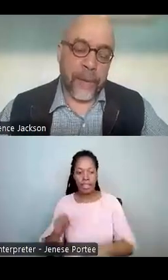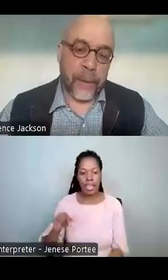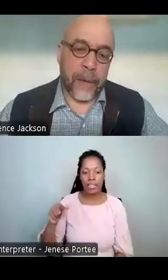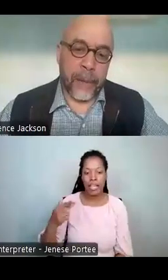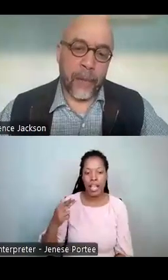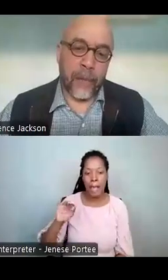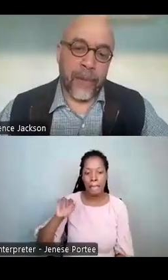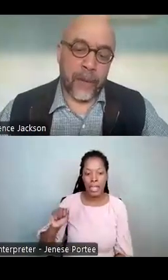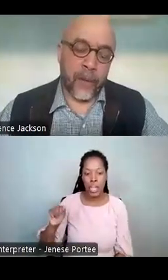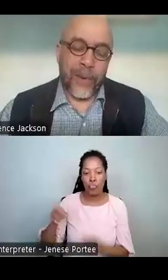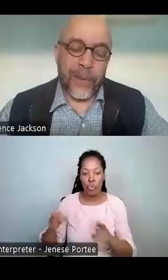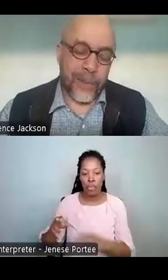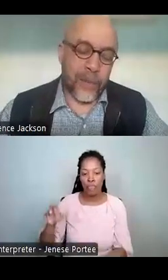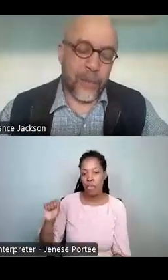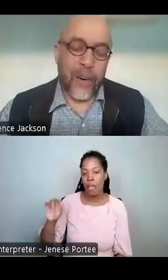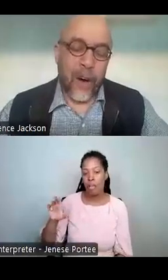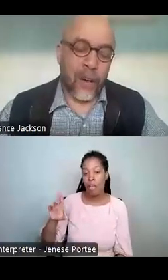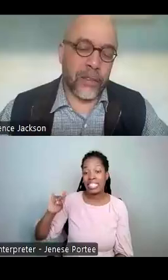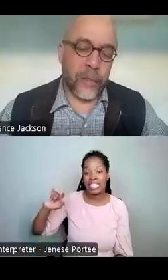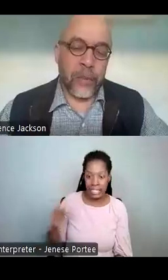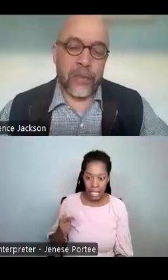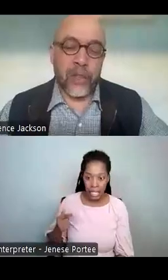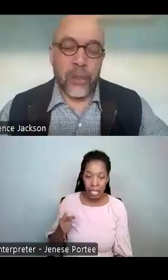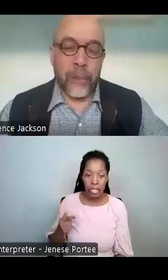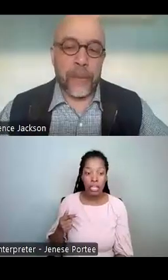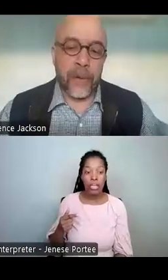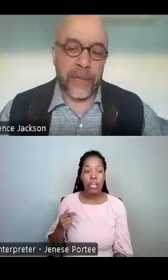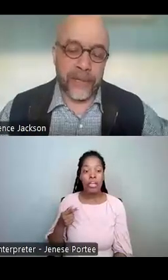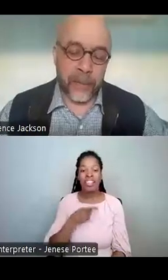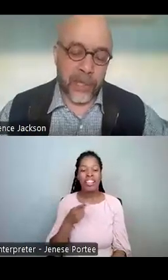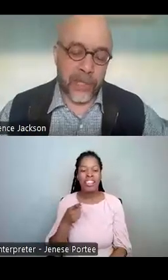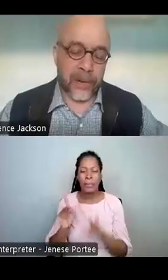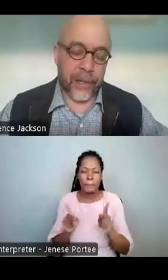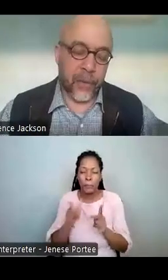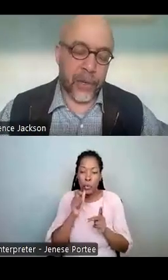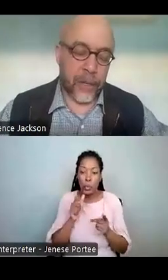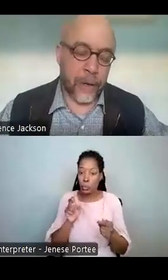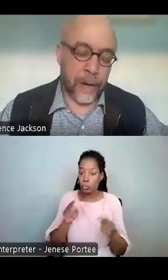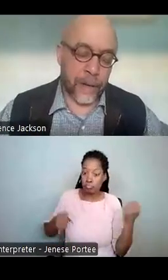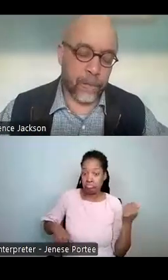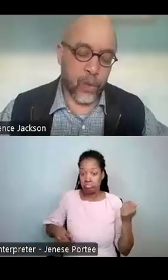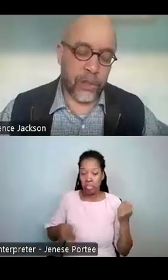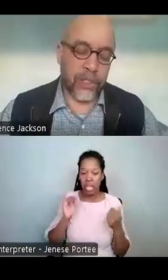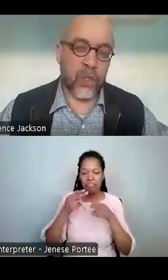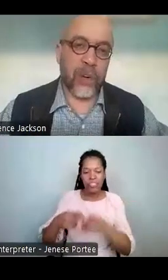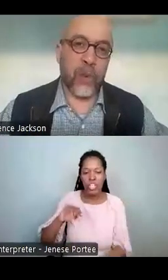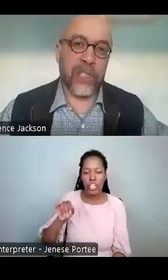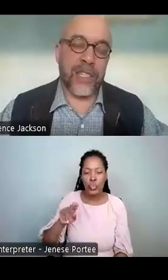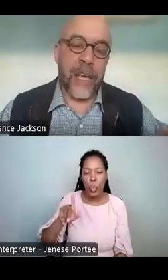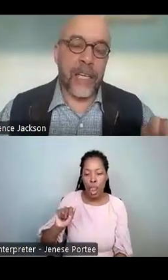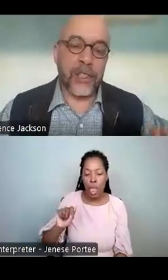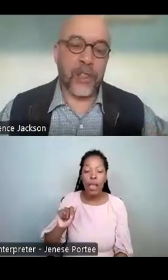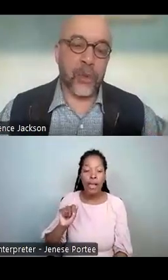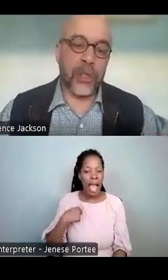instrument played by people. They call people the Jula people. I lived in West Africa for a year in 2013,